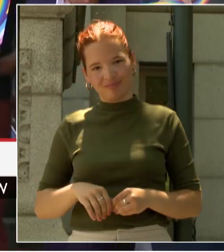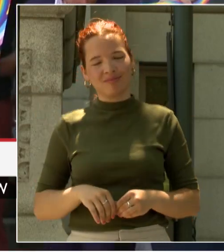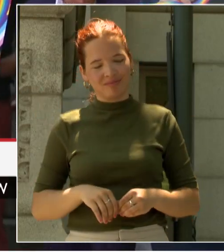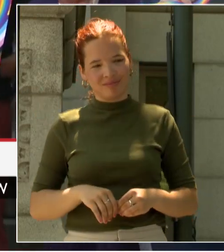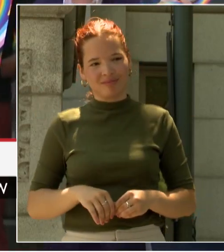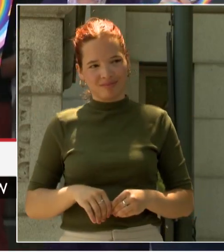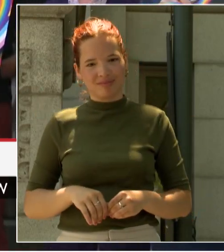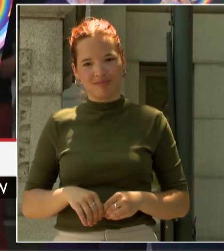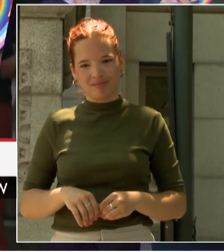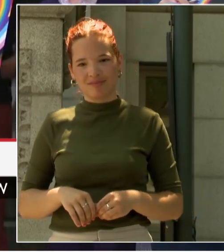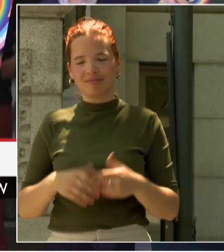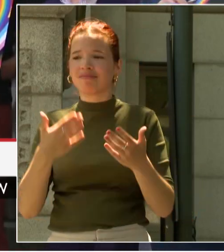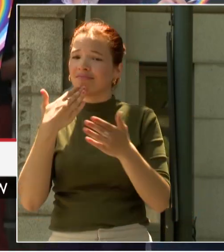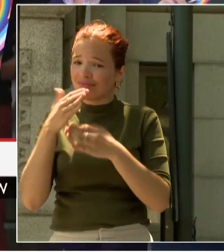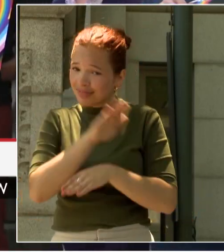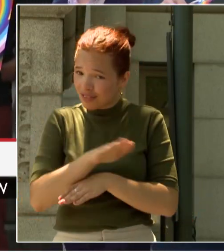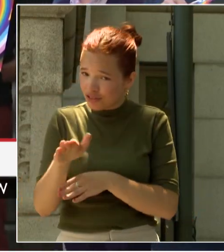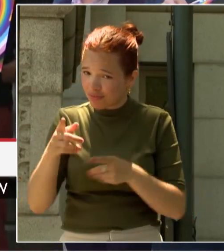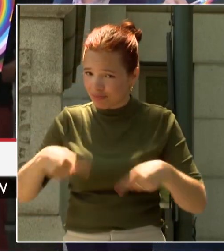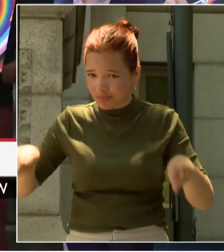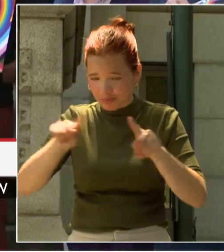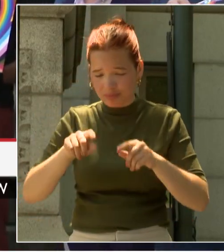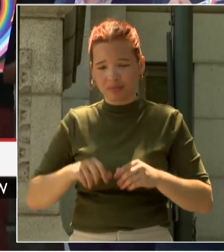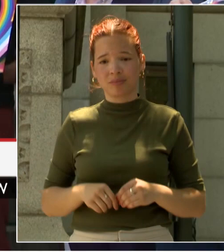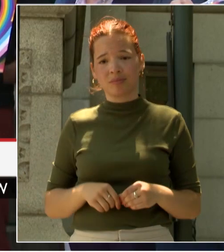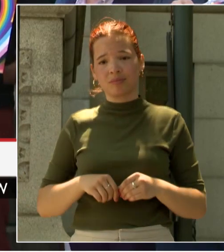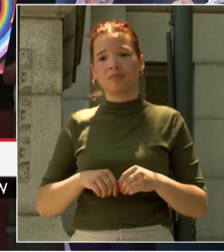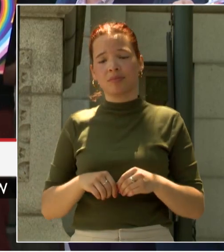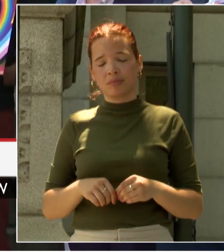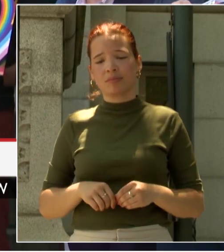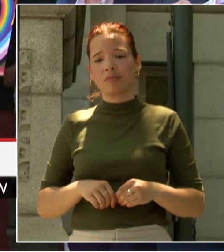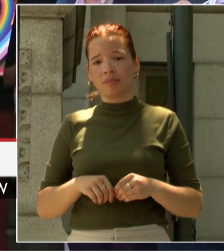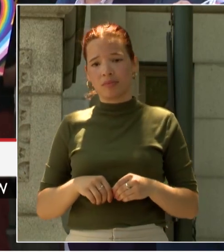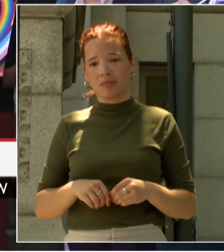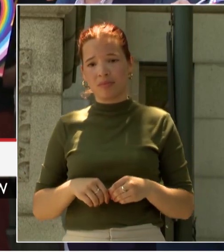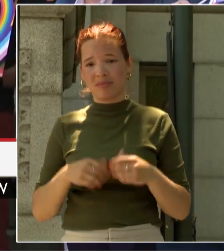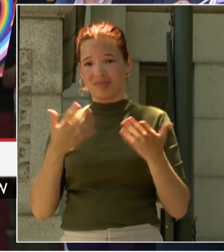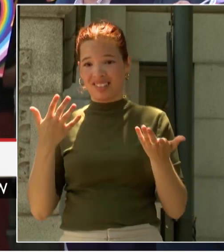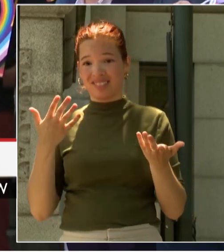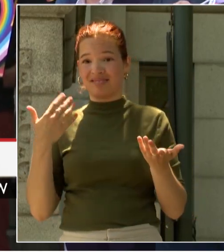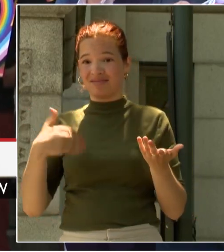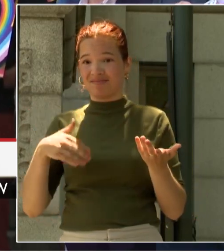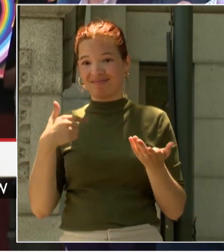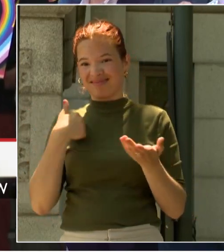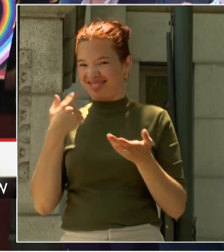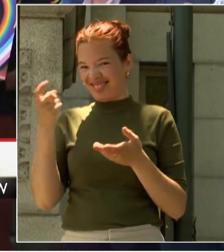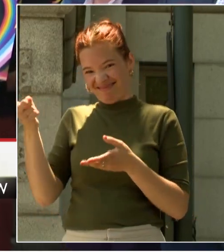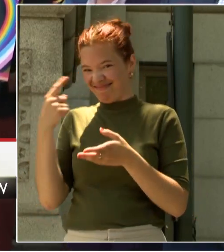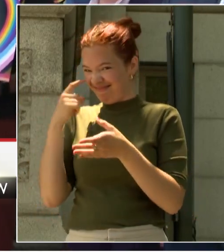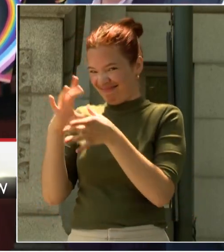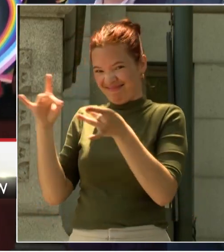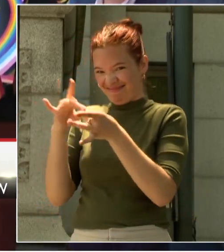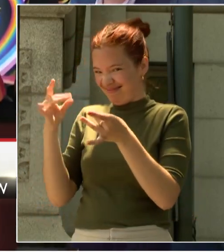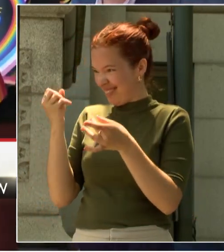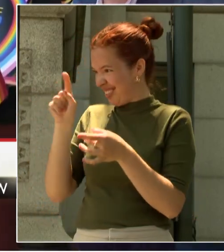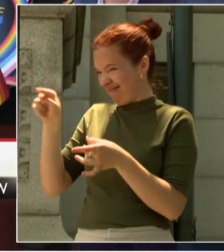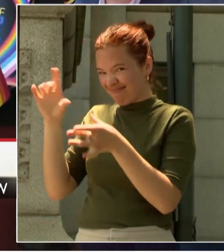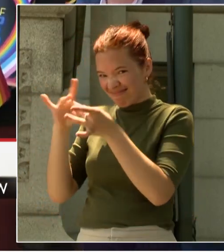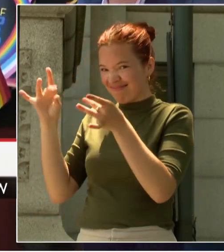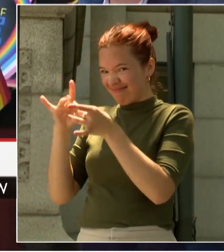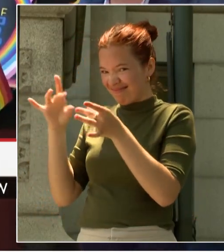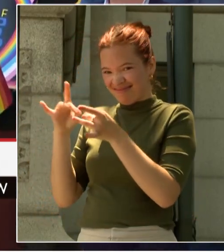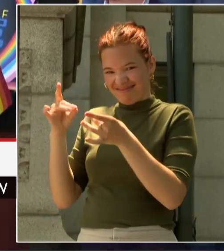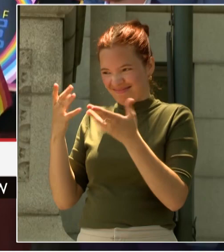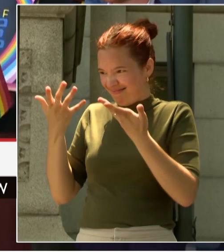Good afternoon. A lot of what I was going to say has already been said, and there are a lot of you who are standing and a lot of you who